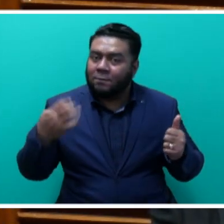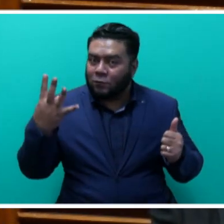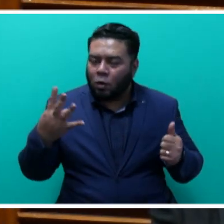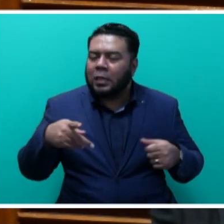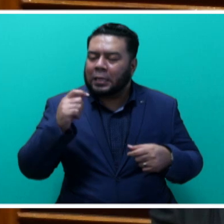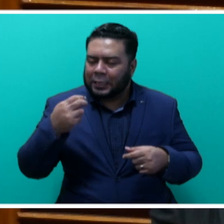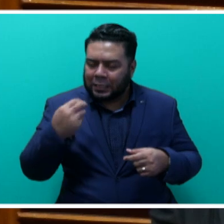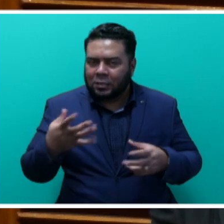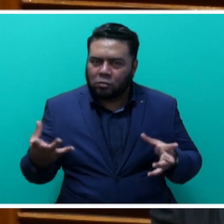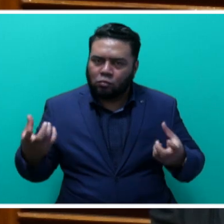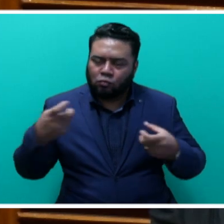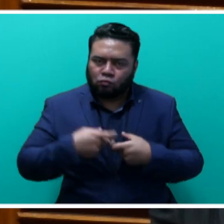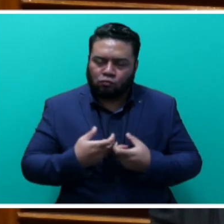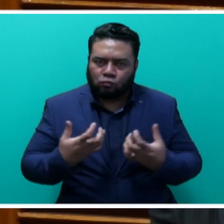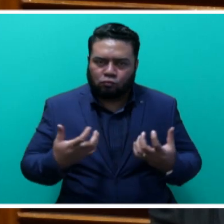needed retrofitting.